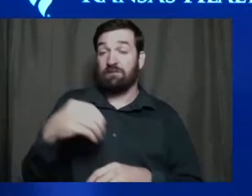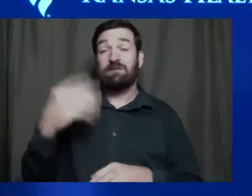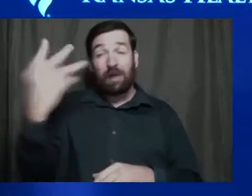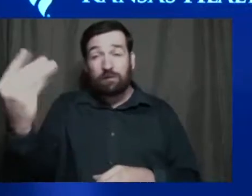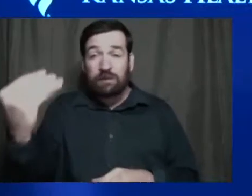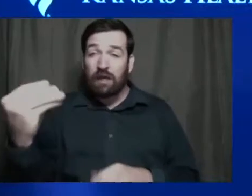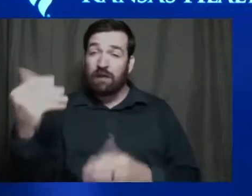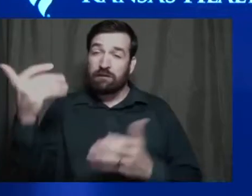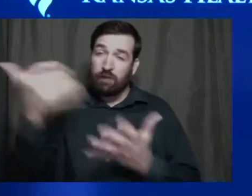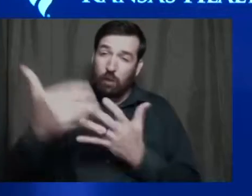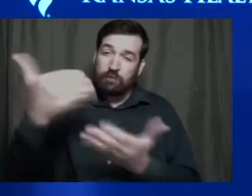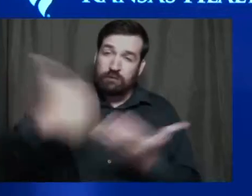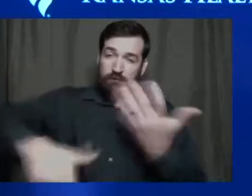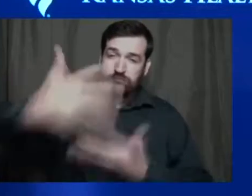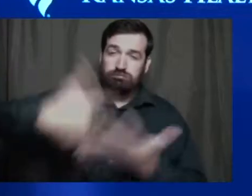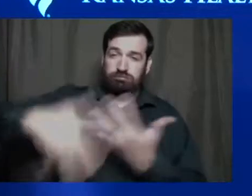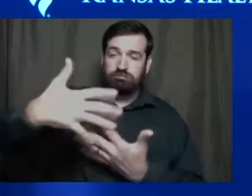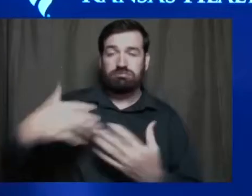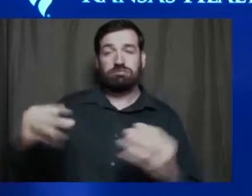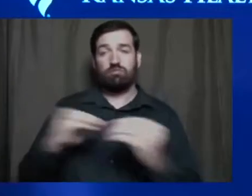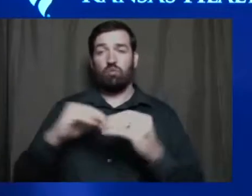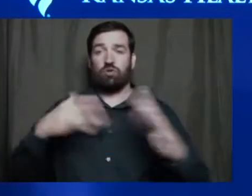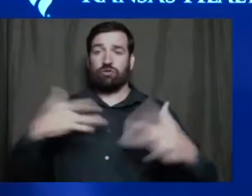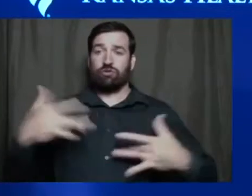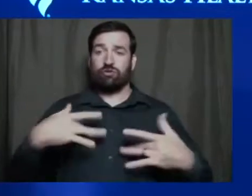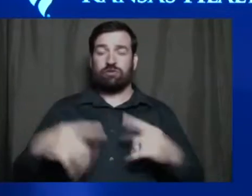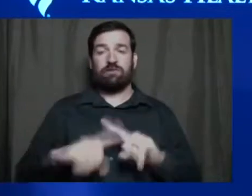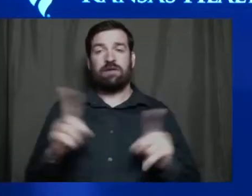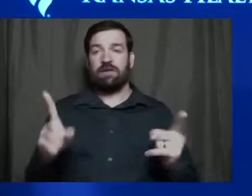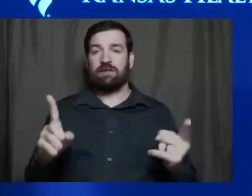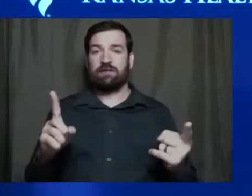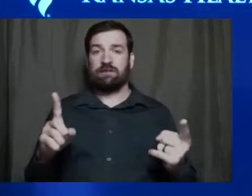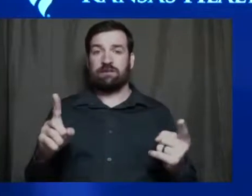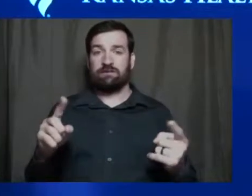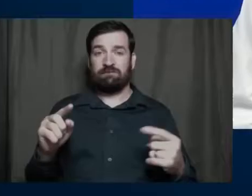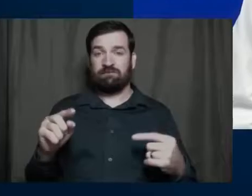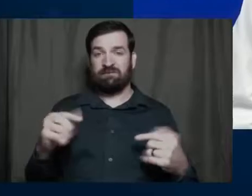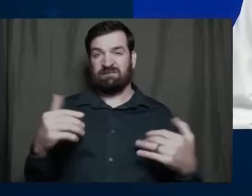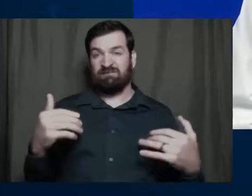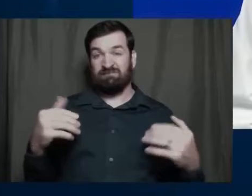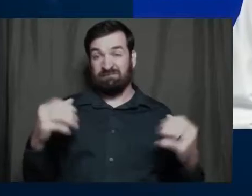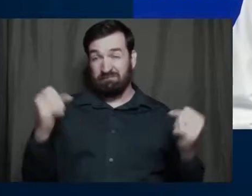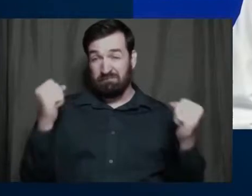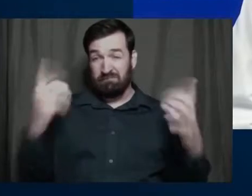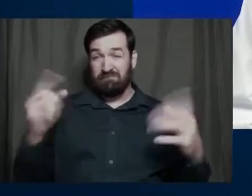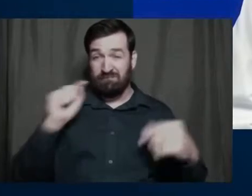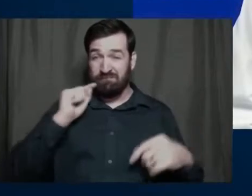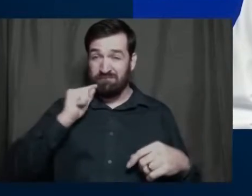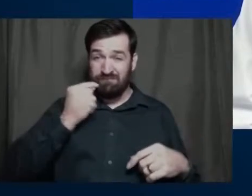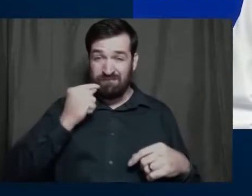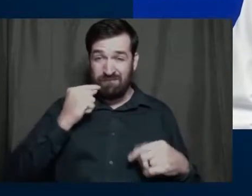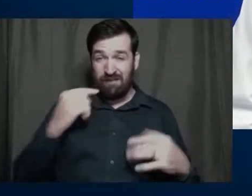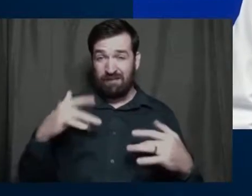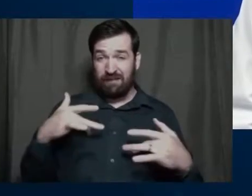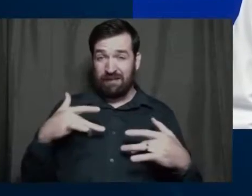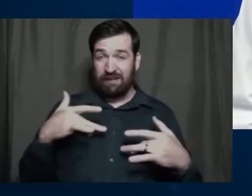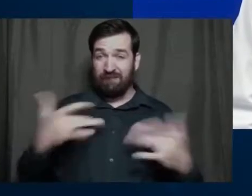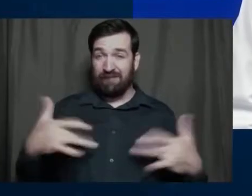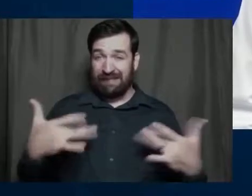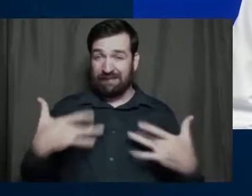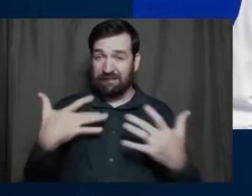raise concerns, but I've not seen a lot of major events traced to that, Hawk, not being outside anyway. No, I think it's